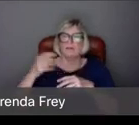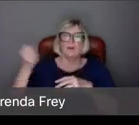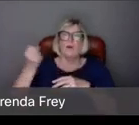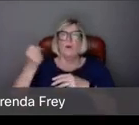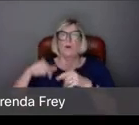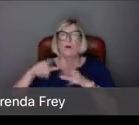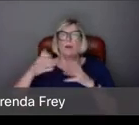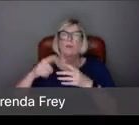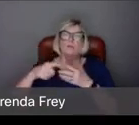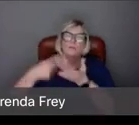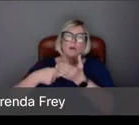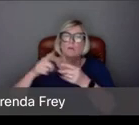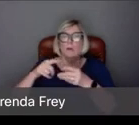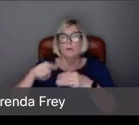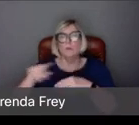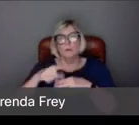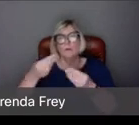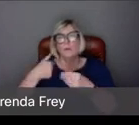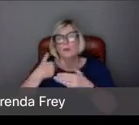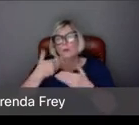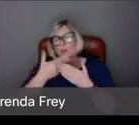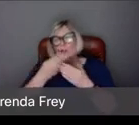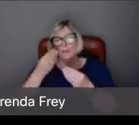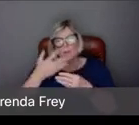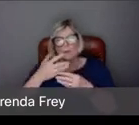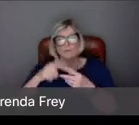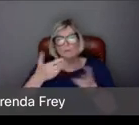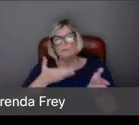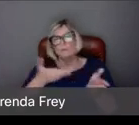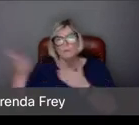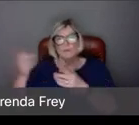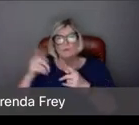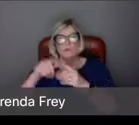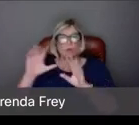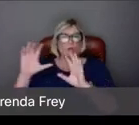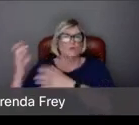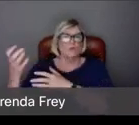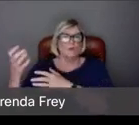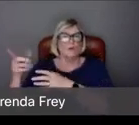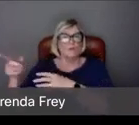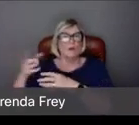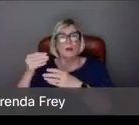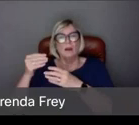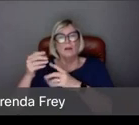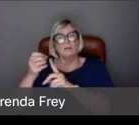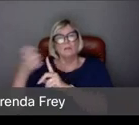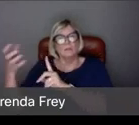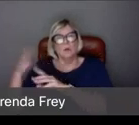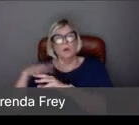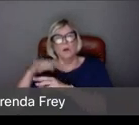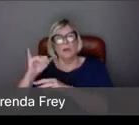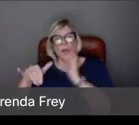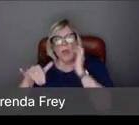about. But, you guys are giving me good information to take back and, try to elaborate on a little bit